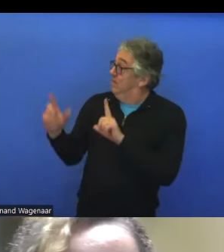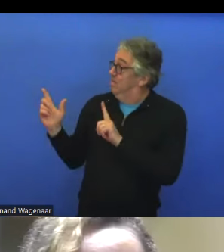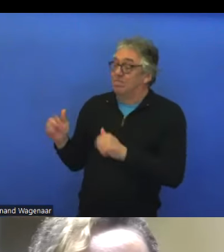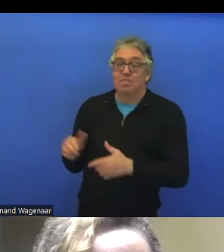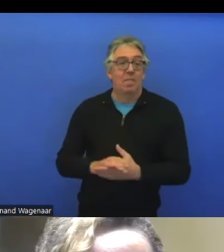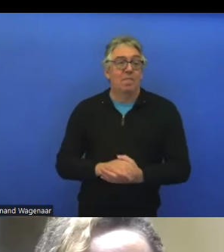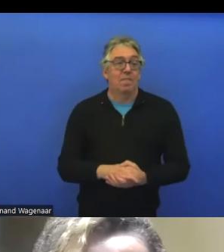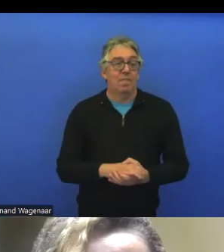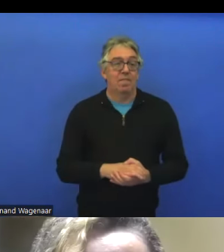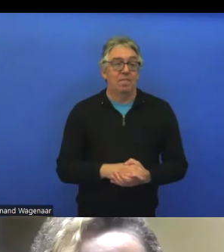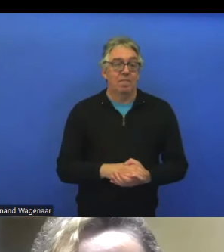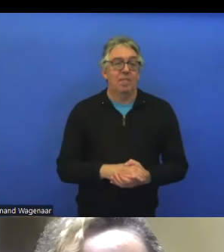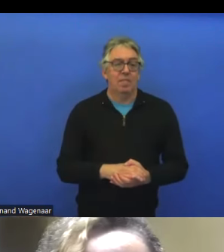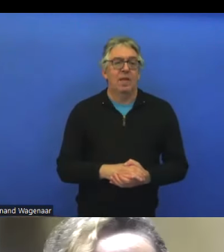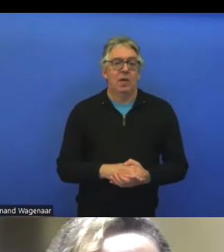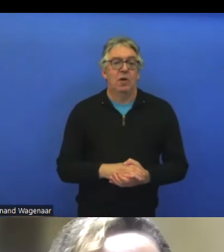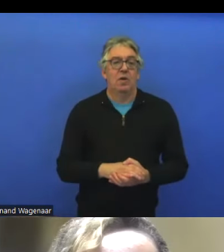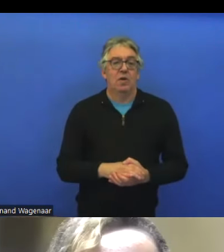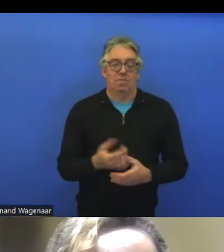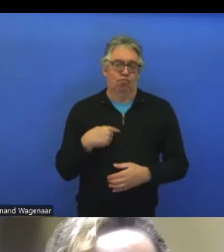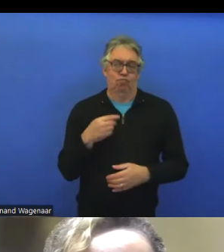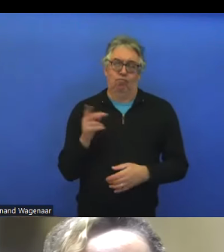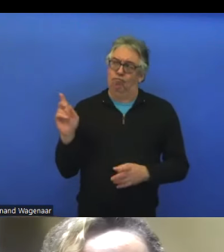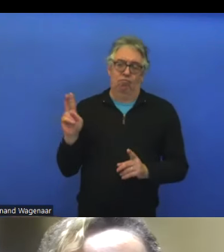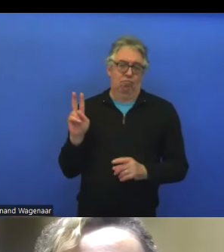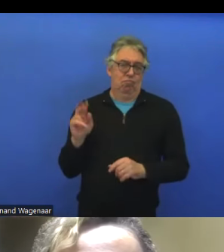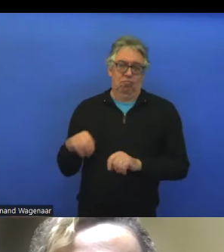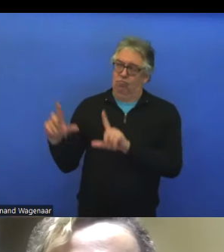Okay, so yeah, I can see it.